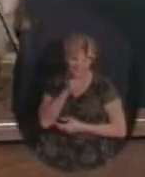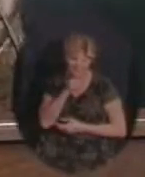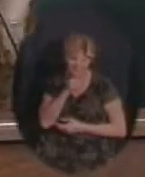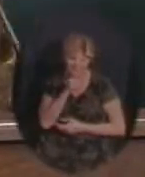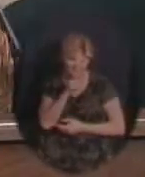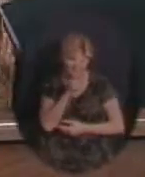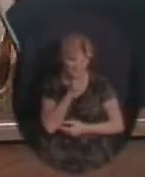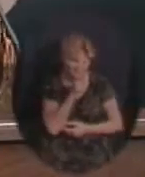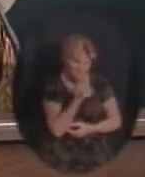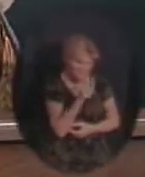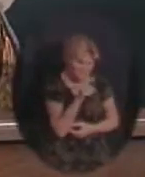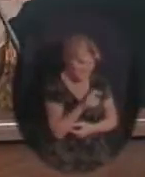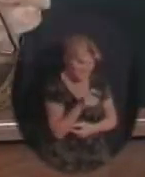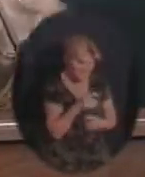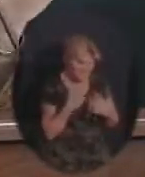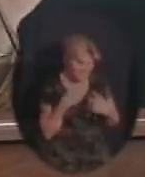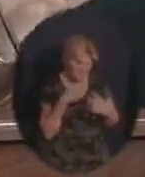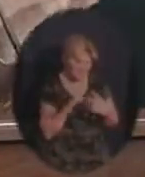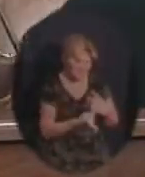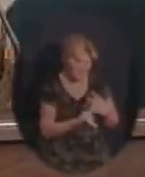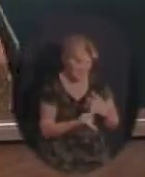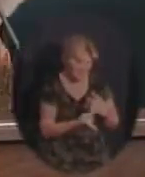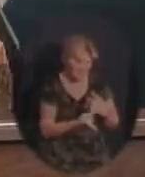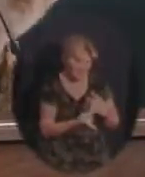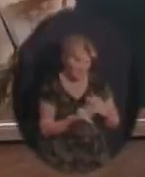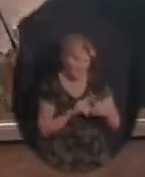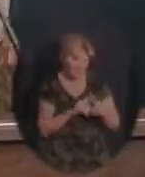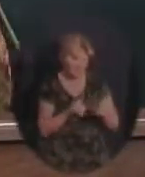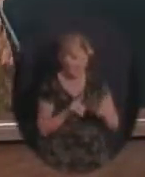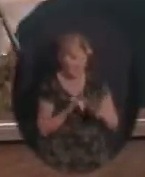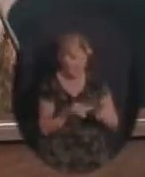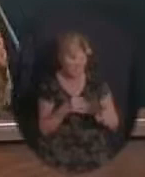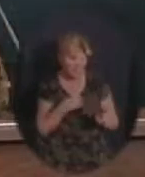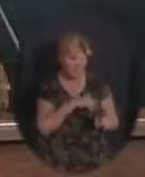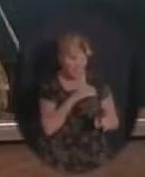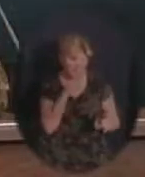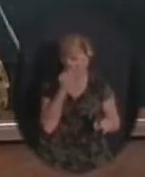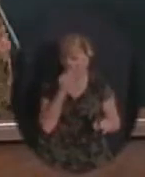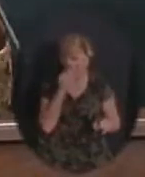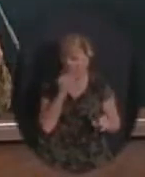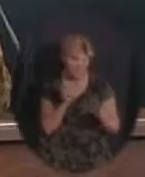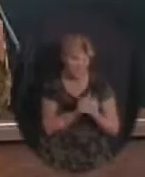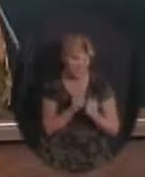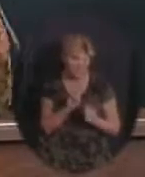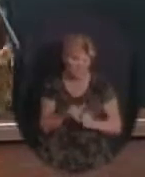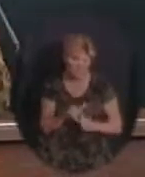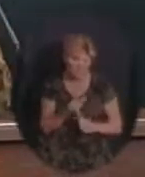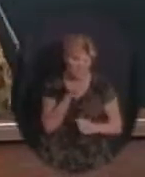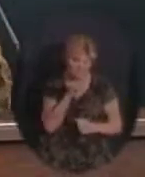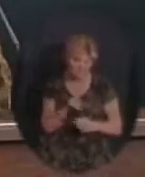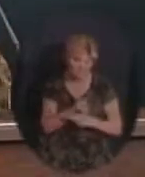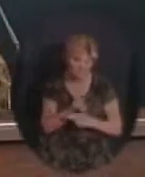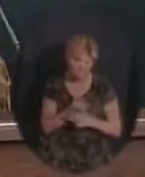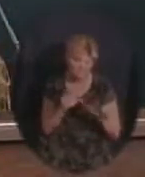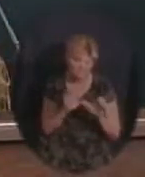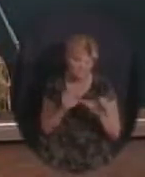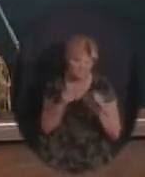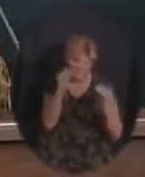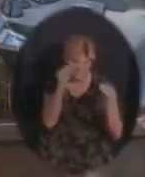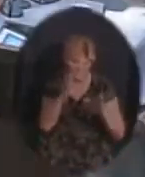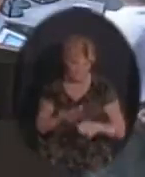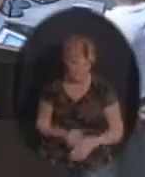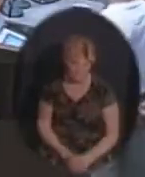experience in working with non-certified staff members to deliver a prescribed curriculum. So I had that